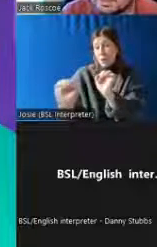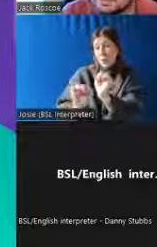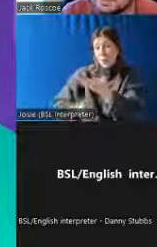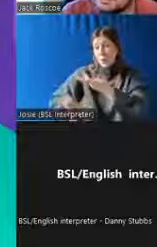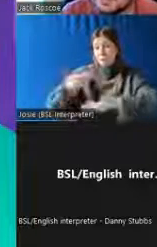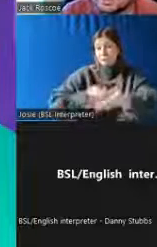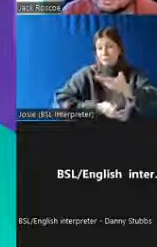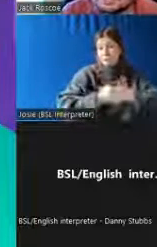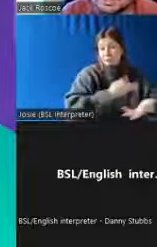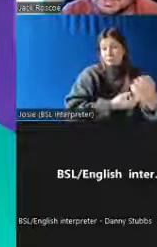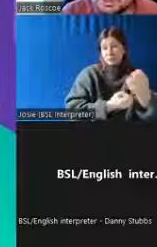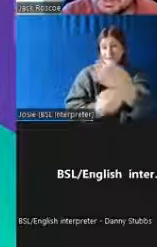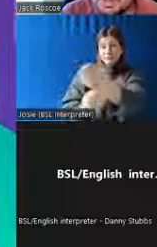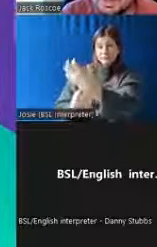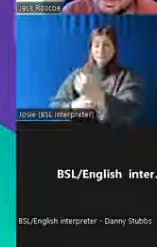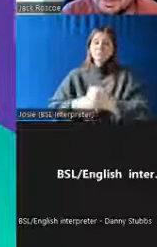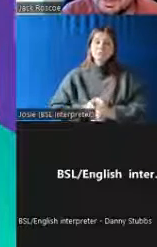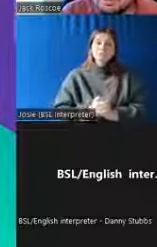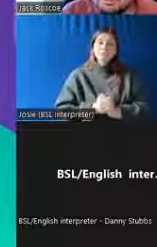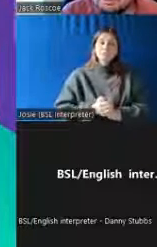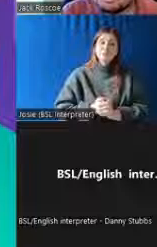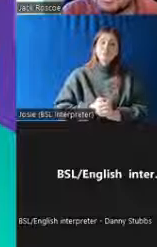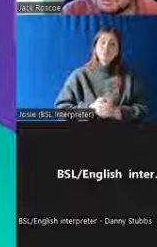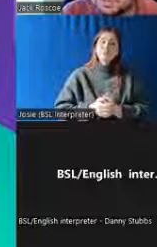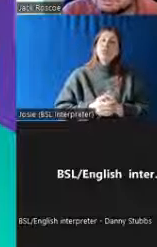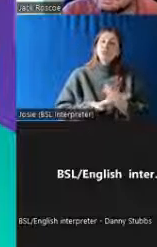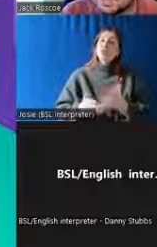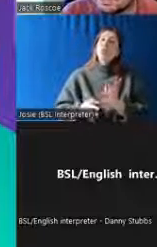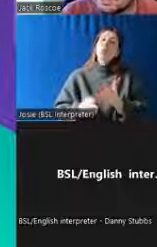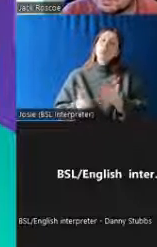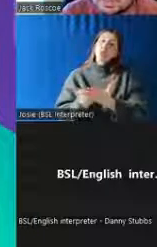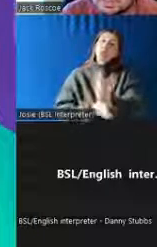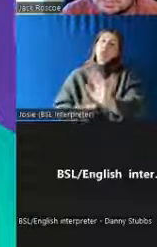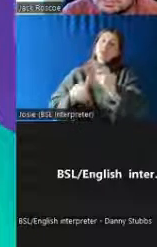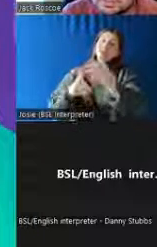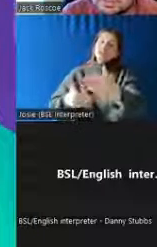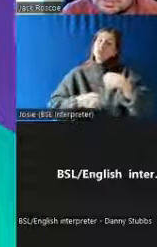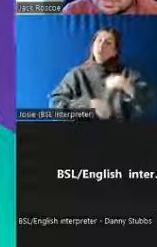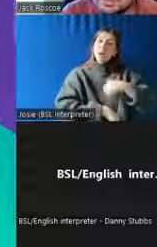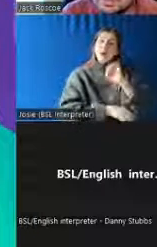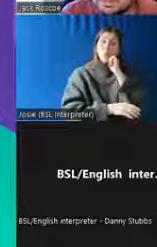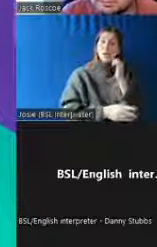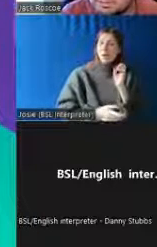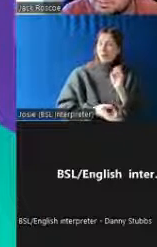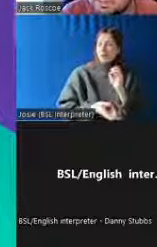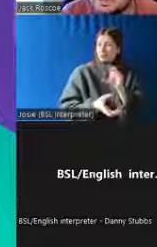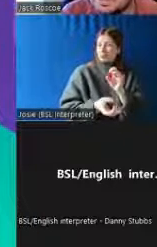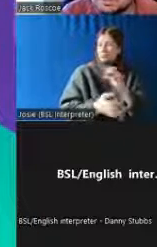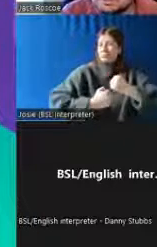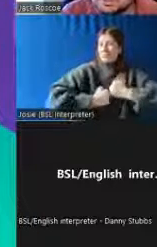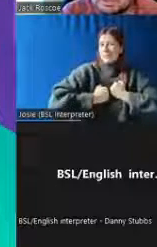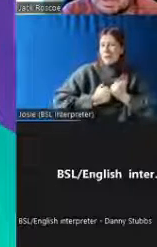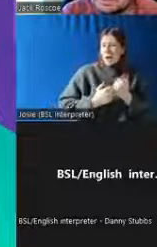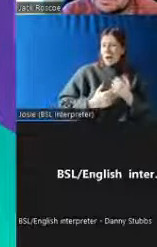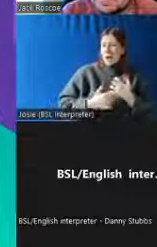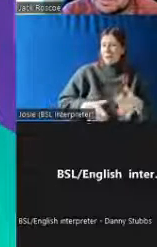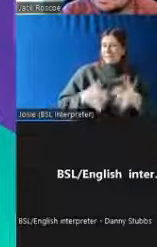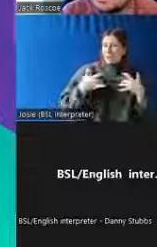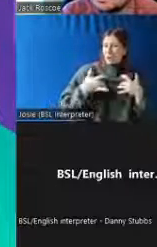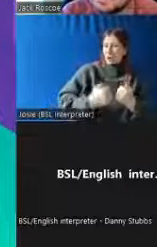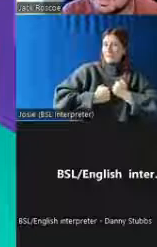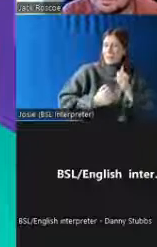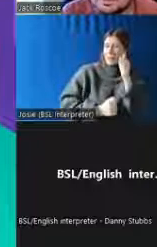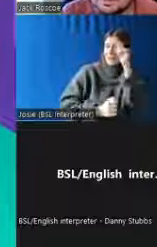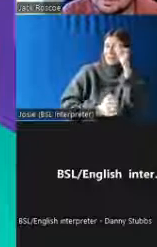initial ideas for the first half of the session, but feel free to reflect on your own experiences, and I'd really welcome it if you'd like to share